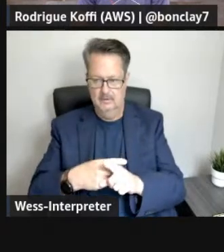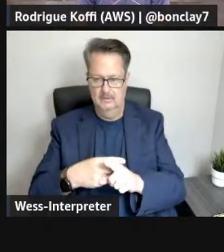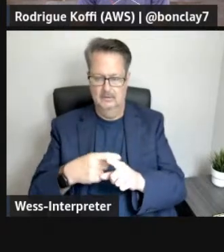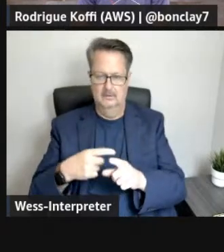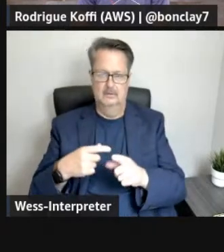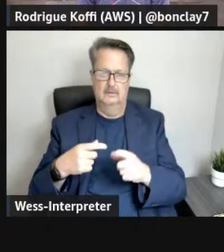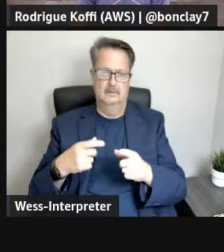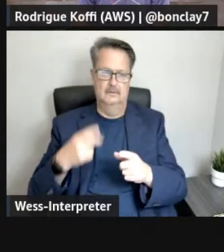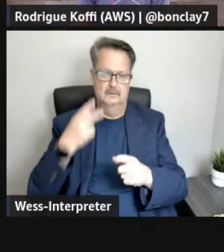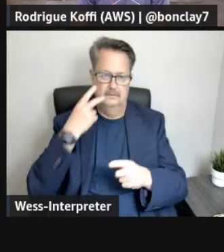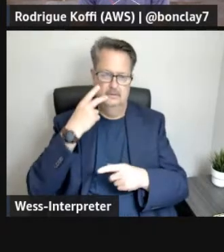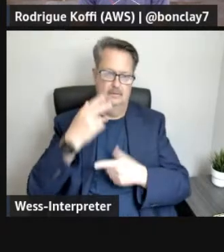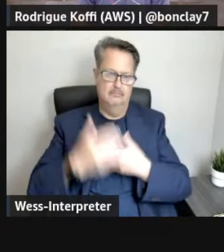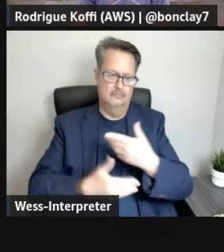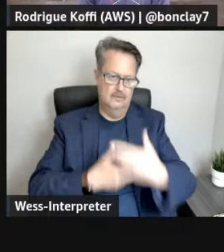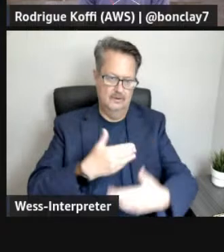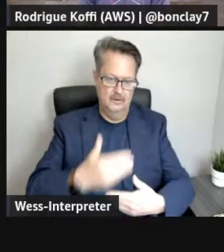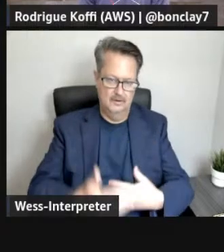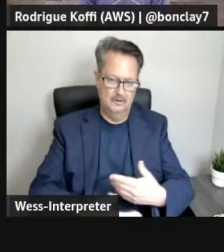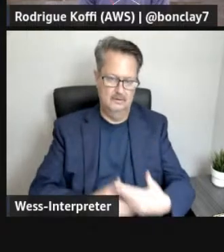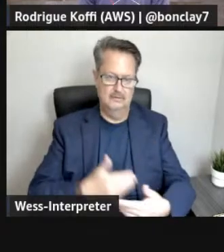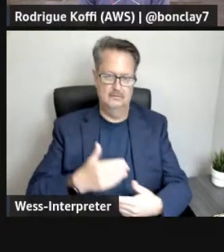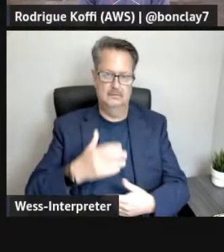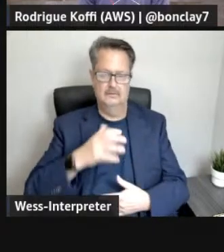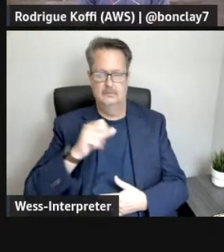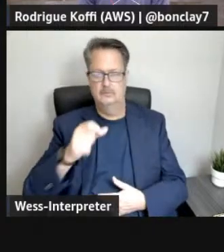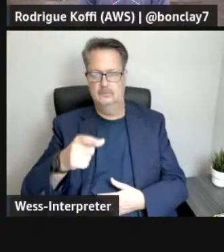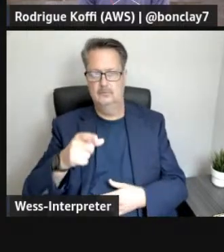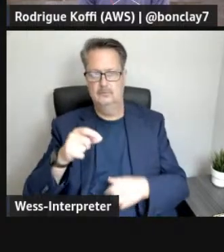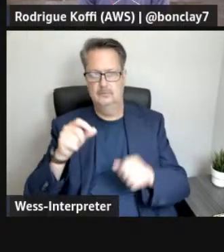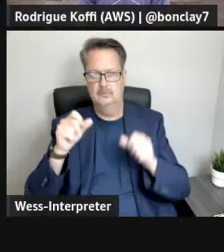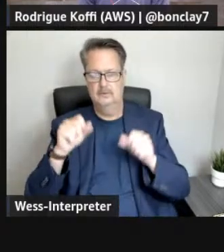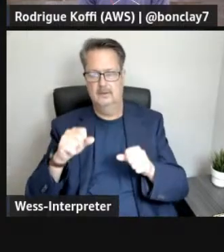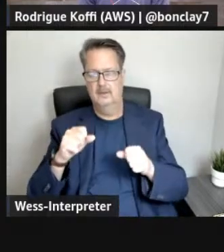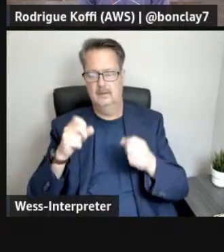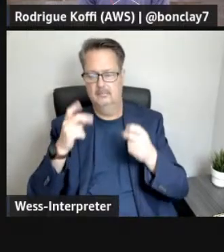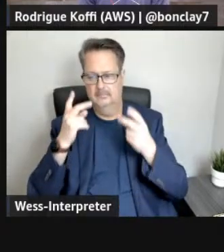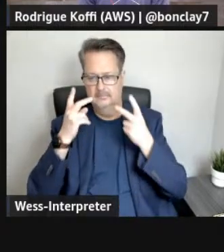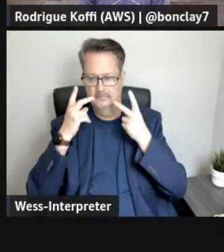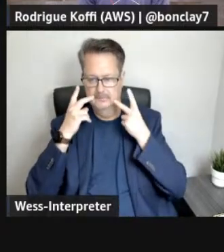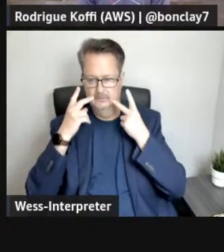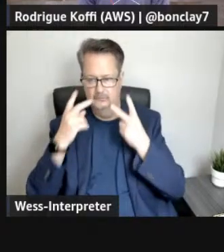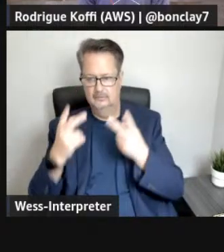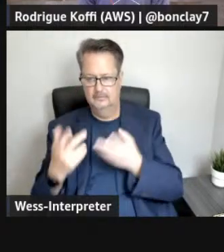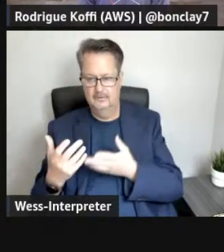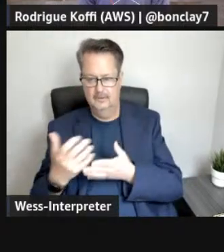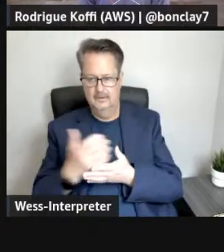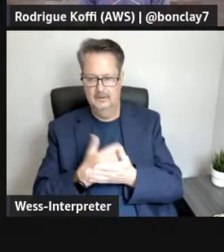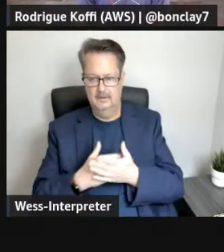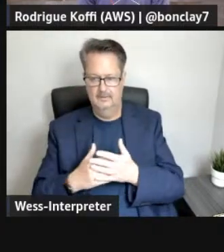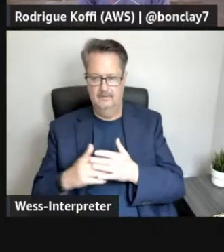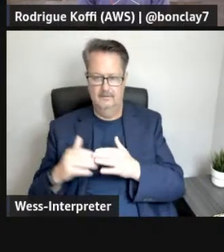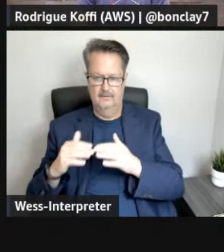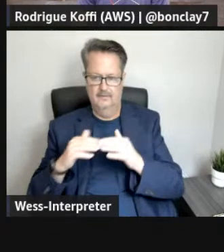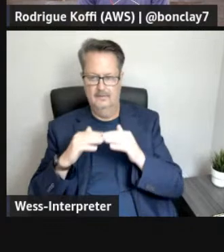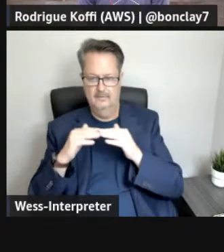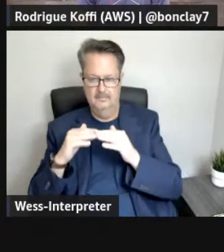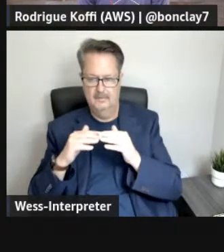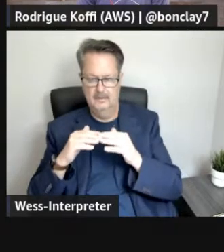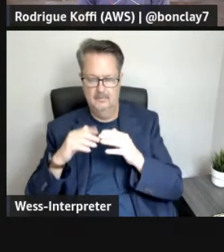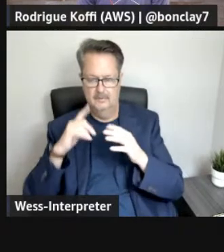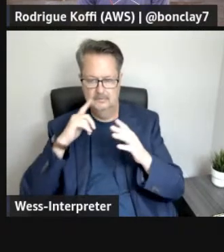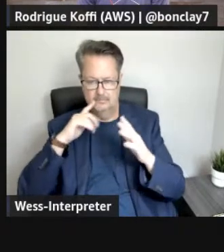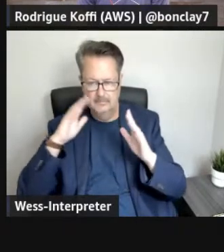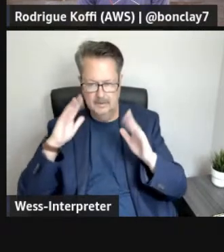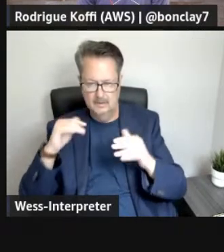other testing process. So you can be sure of the collector doing exactly what it is expecting, what you expect